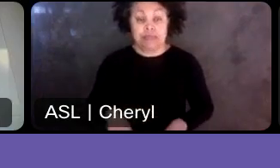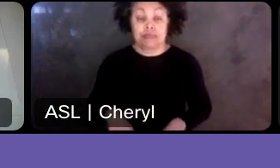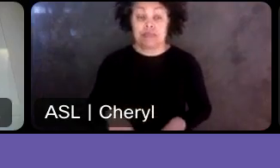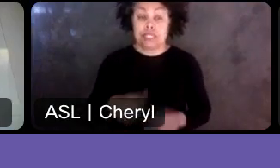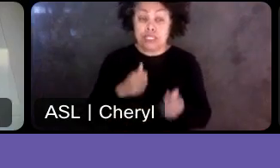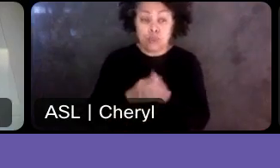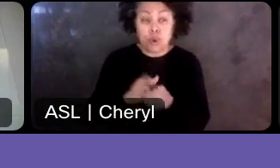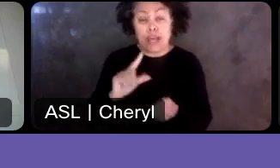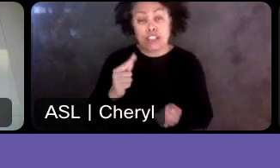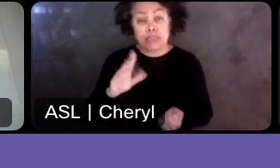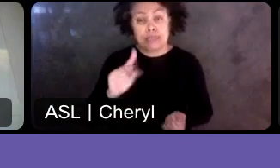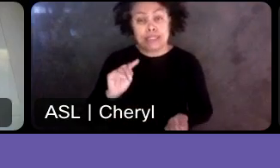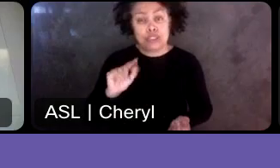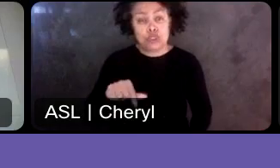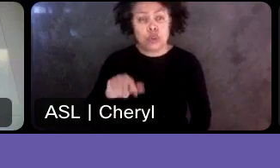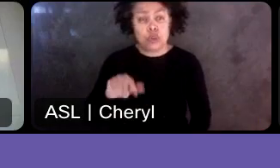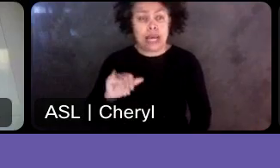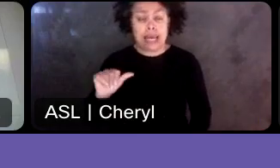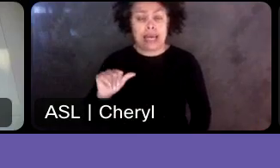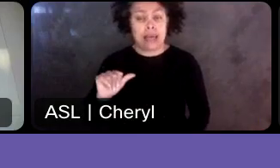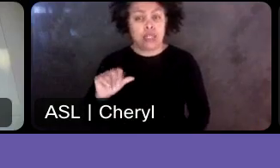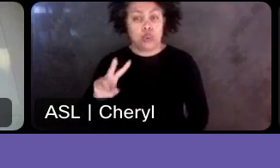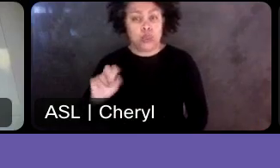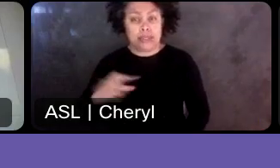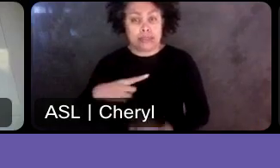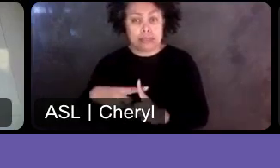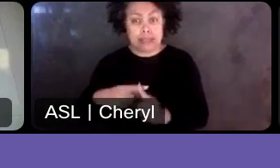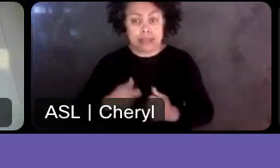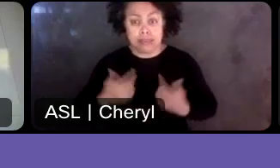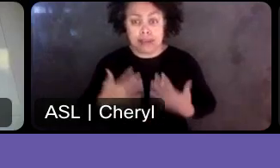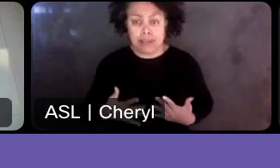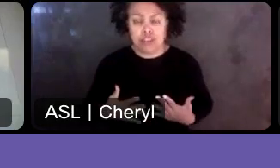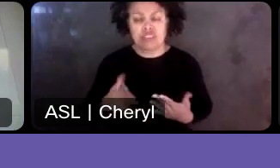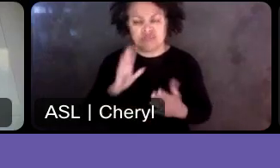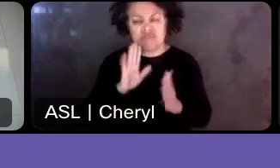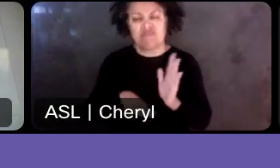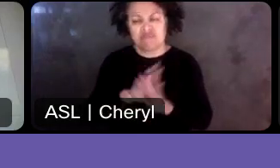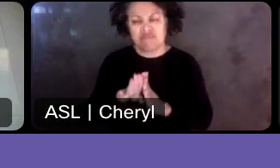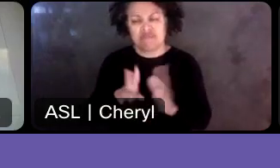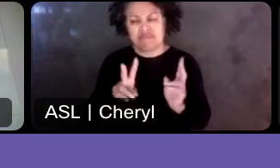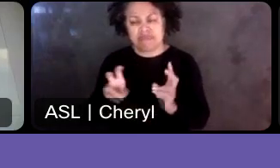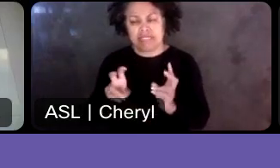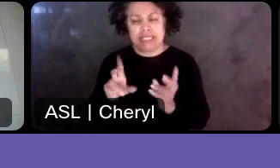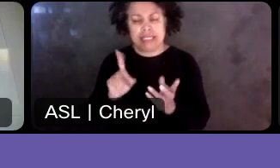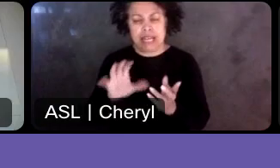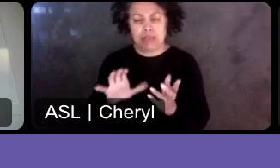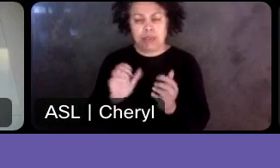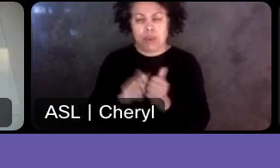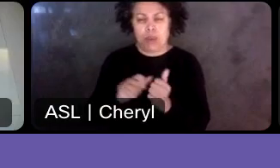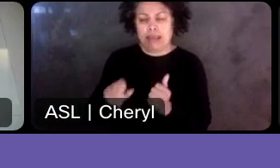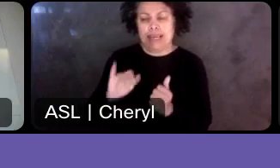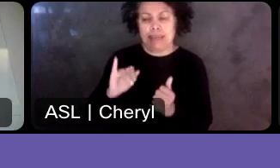LGBTQIA2S plus survivors was developed in partnership with the National LGBTQ Institute on Intimate Partner